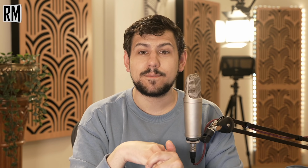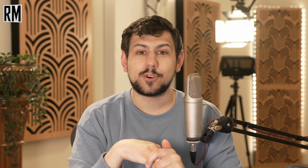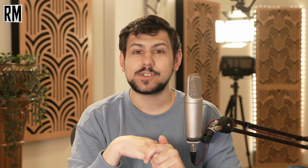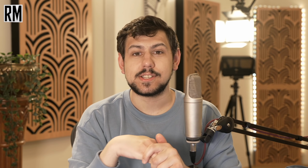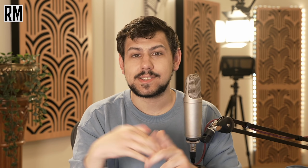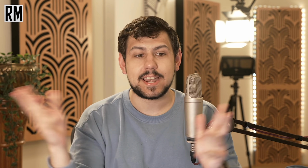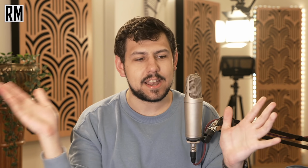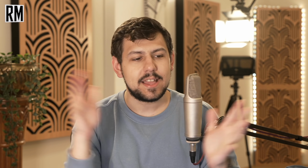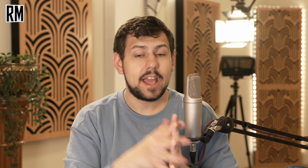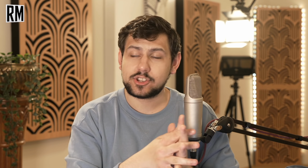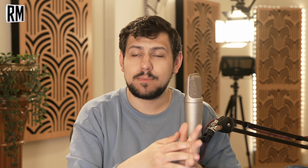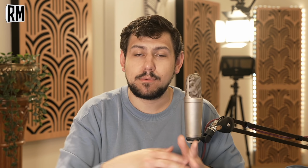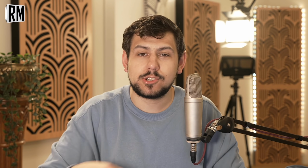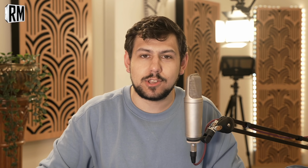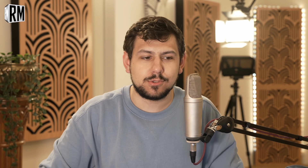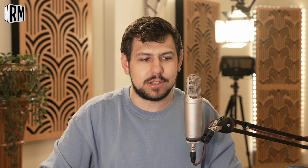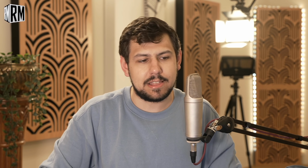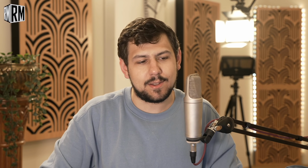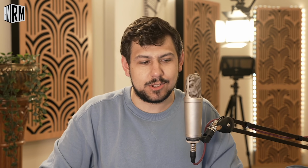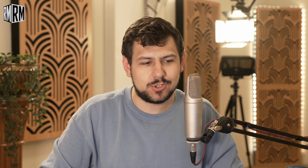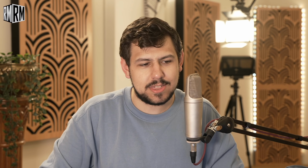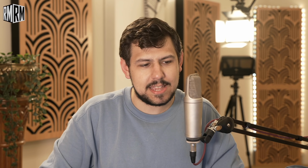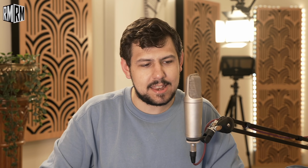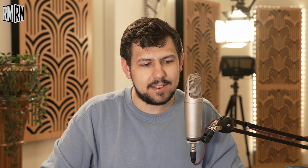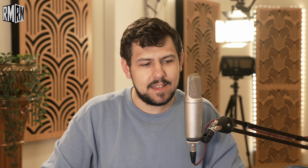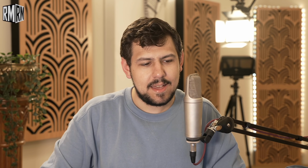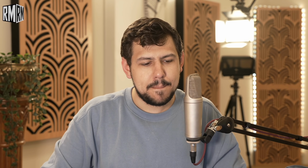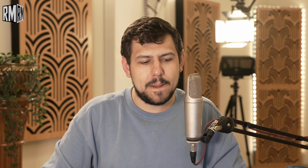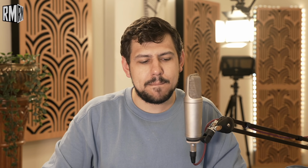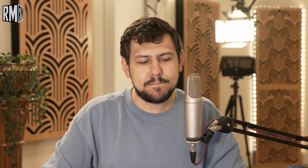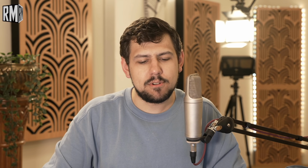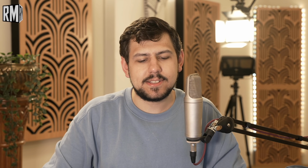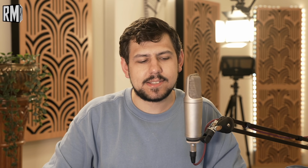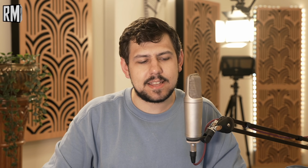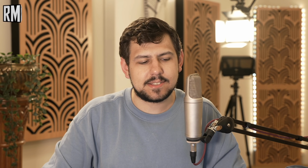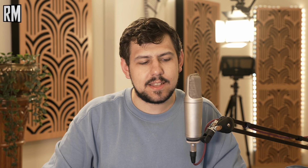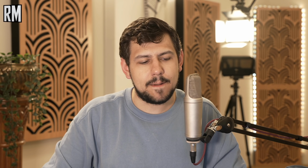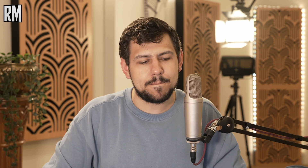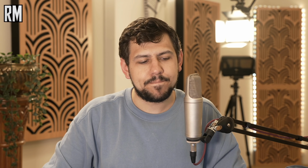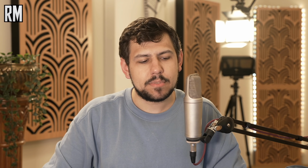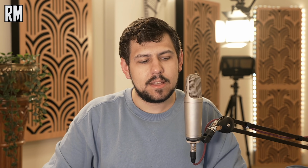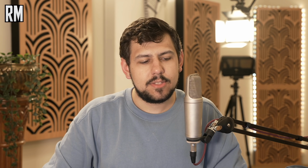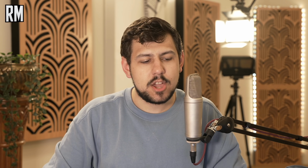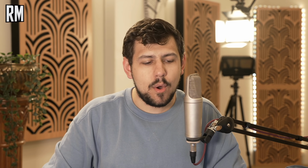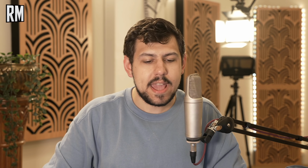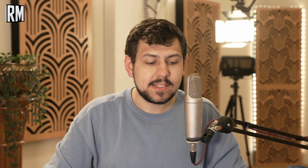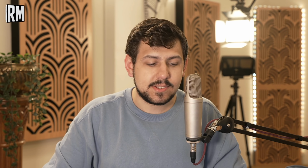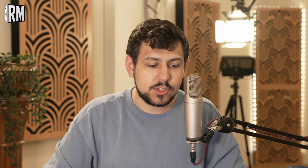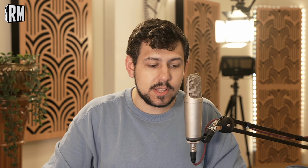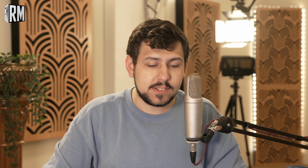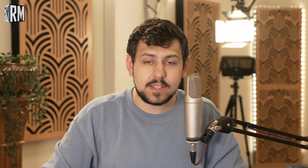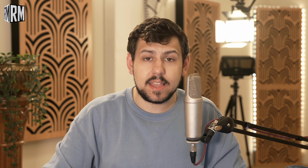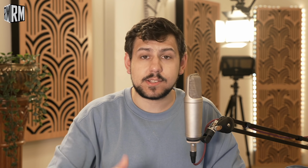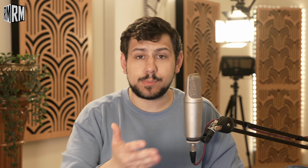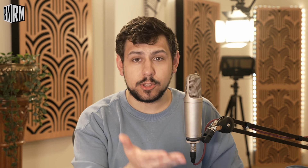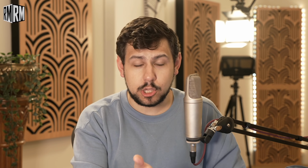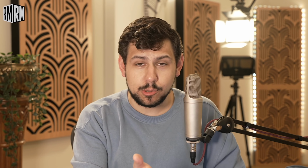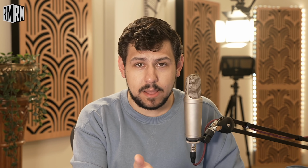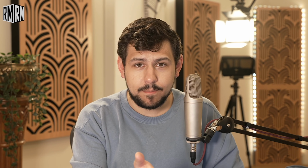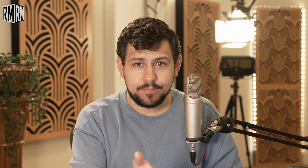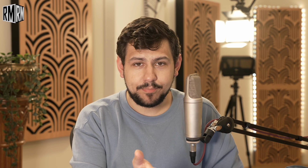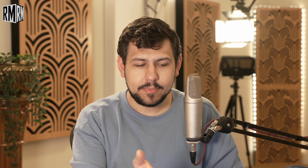regime forces. Da-da-da. Actually, maybe we should use their language so they get it. But my point is that the OAS, as you can see, they